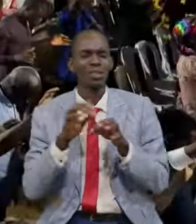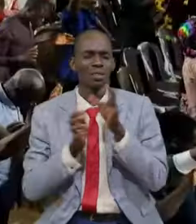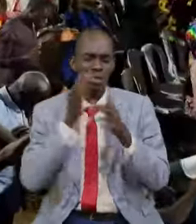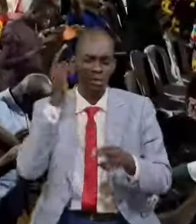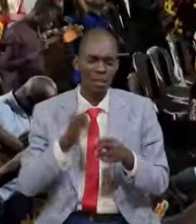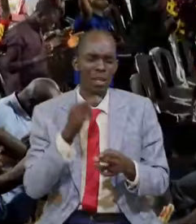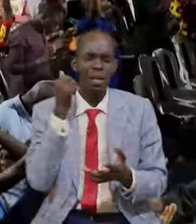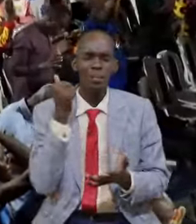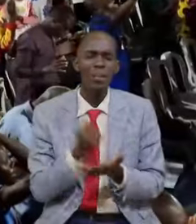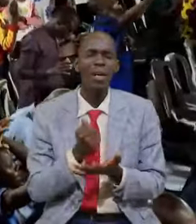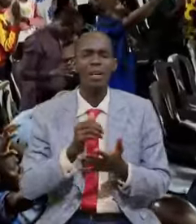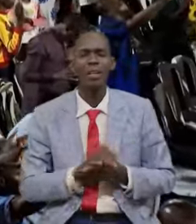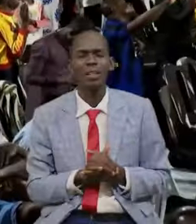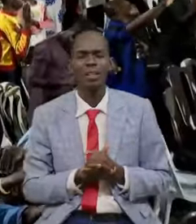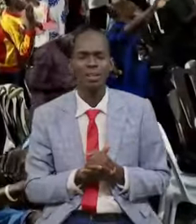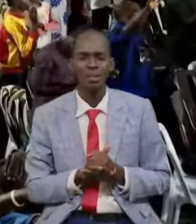Jesus' name.